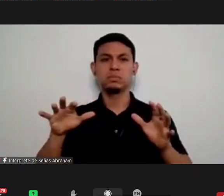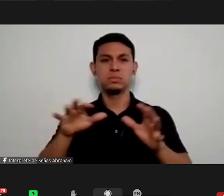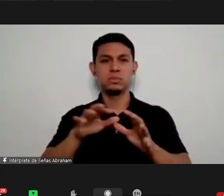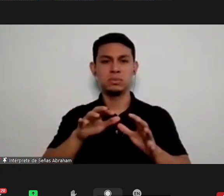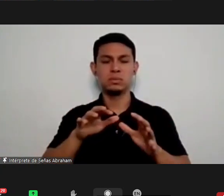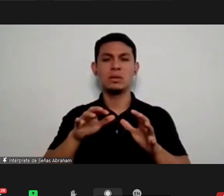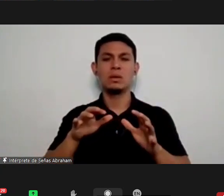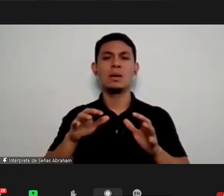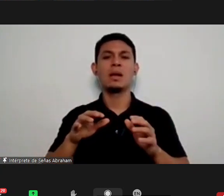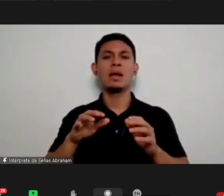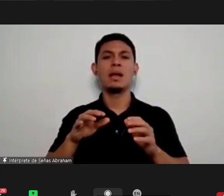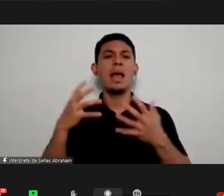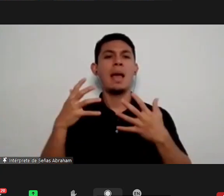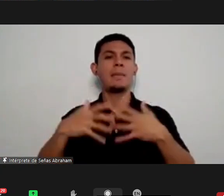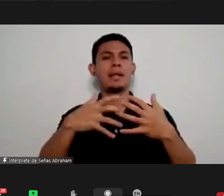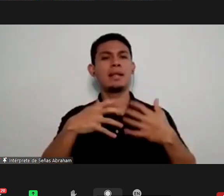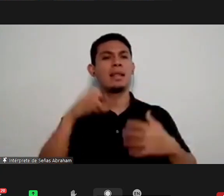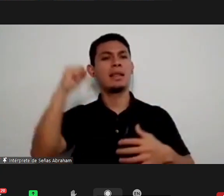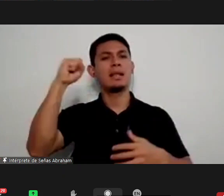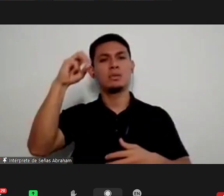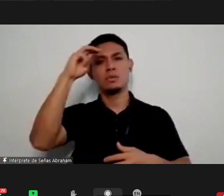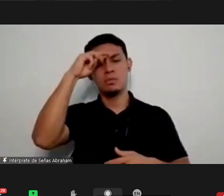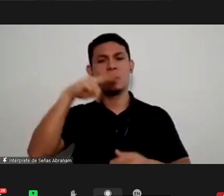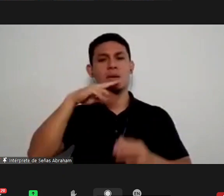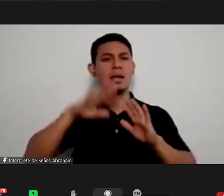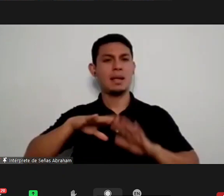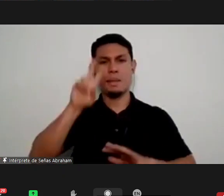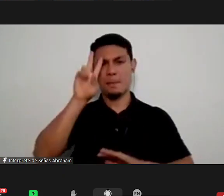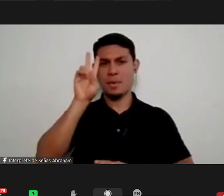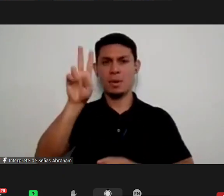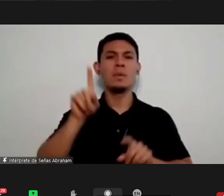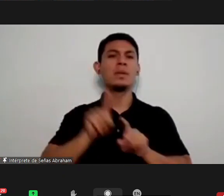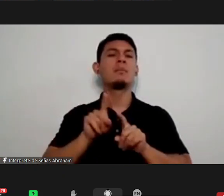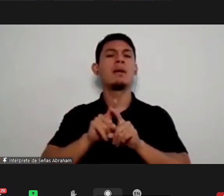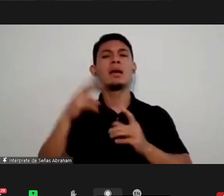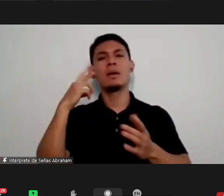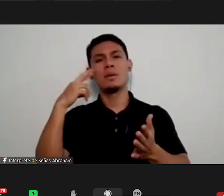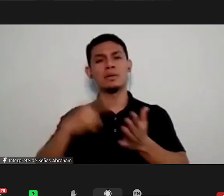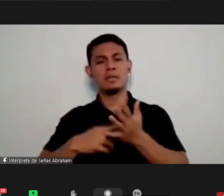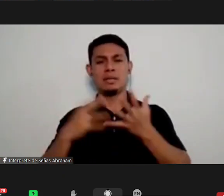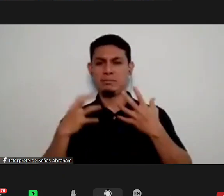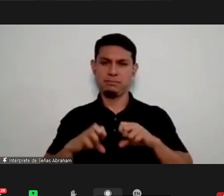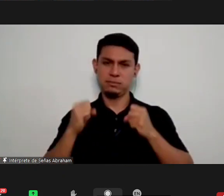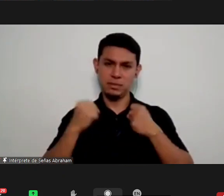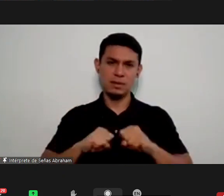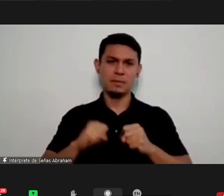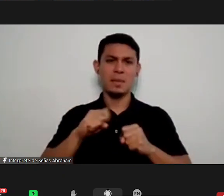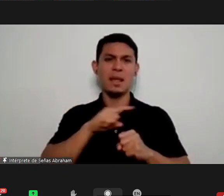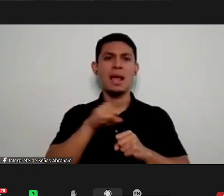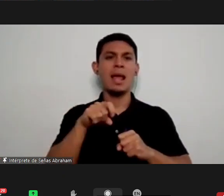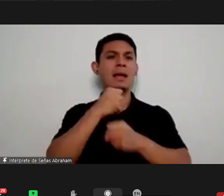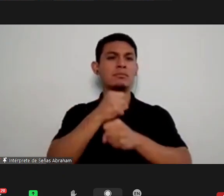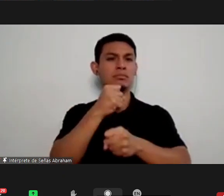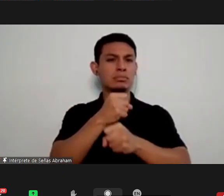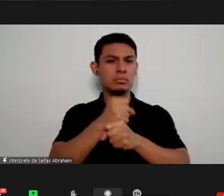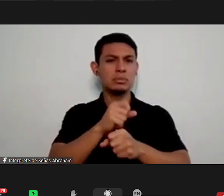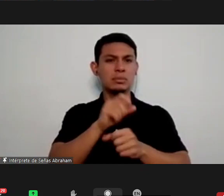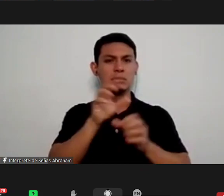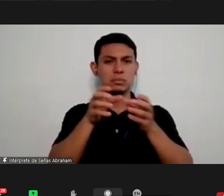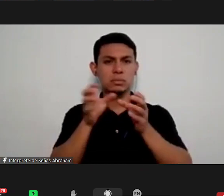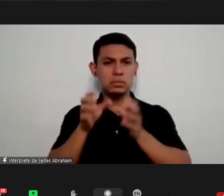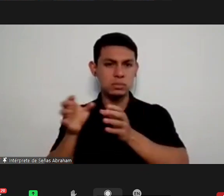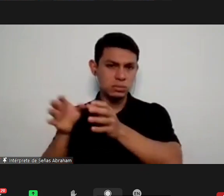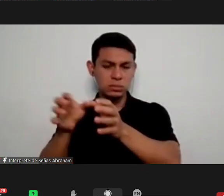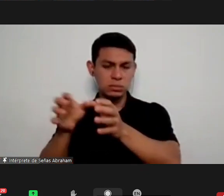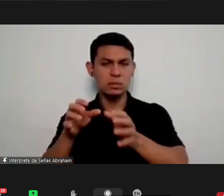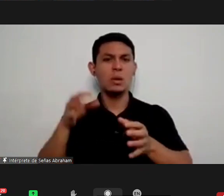policies and guiding principles of first action plan of human rights in peru as well as acknowledge the effort